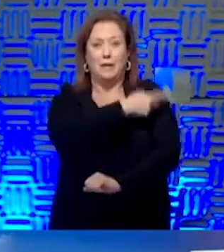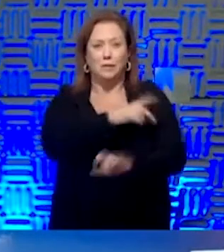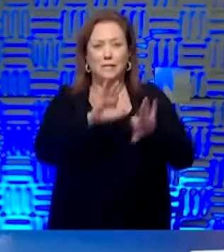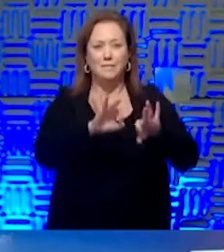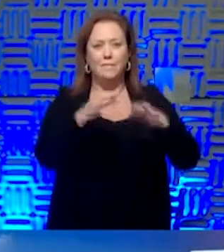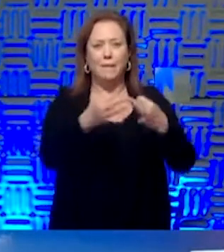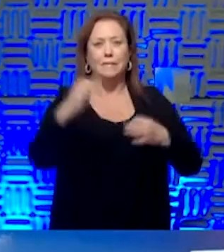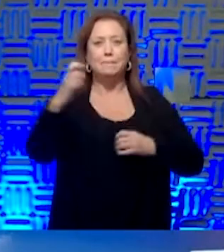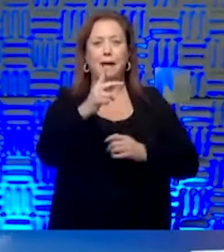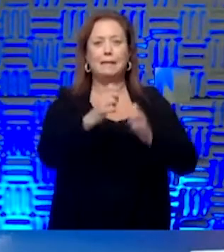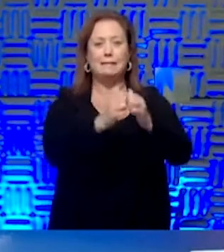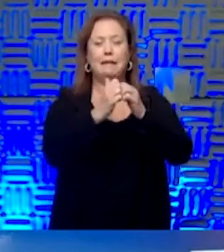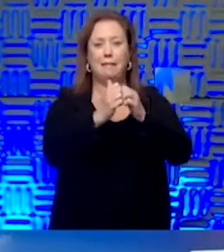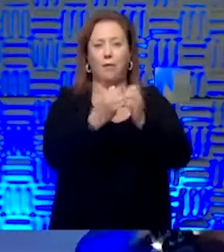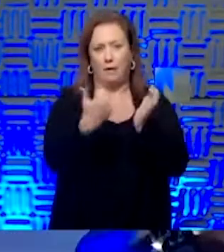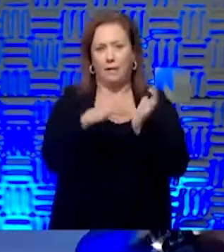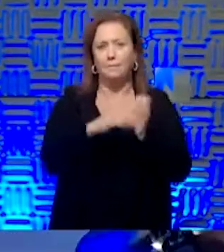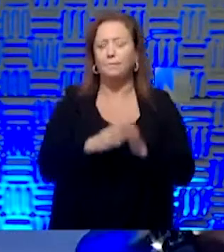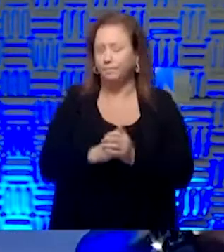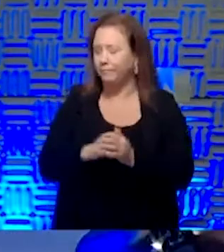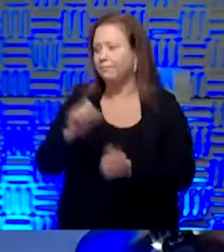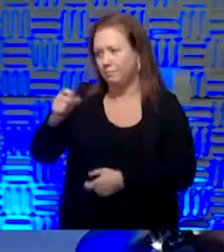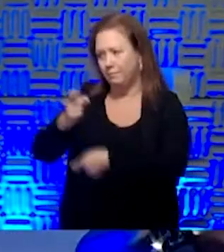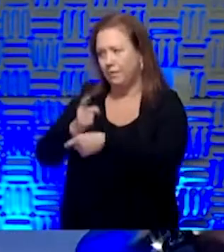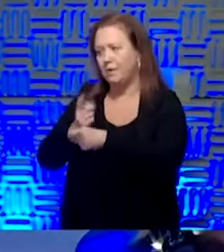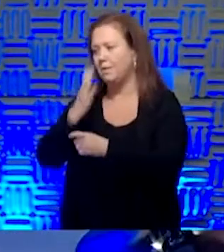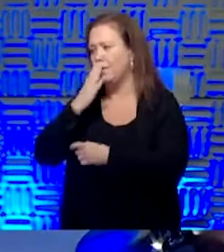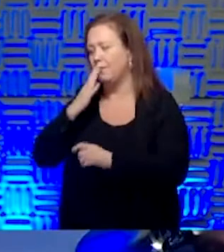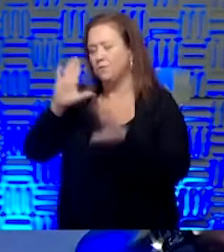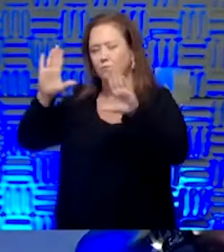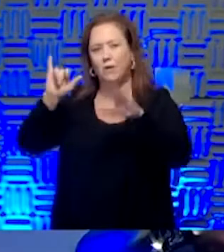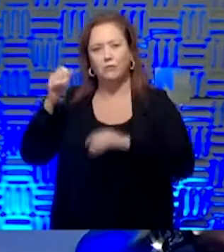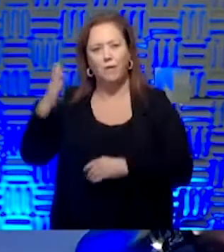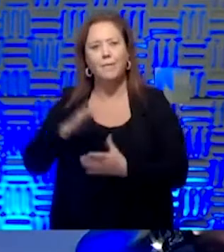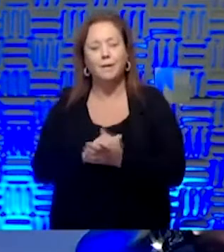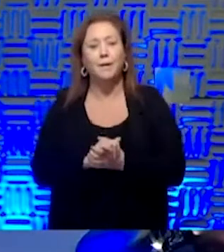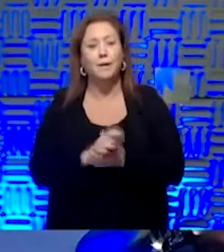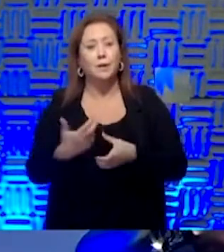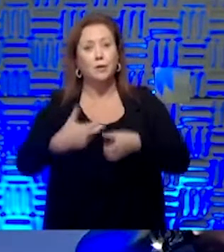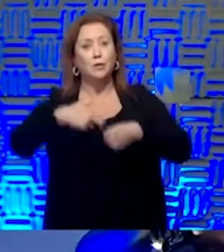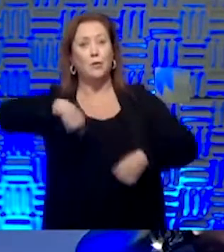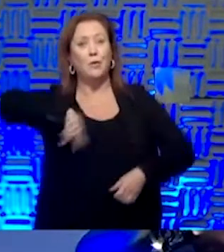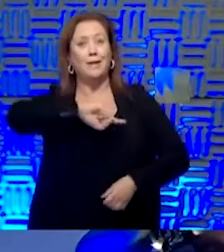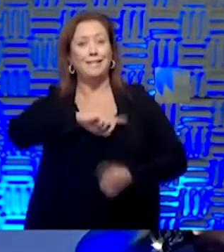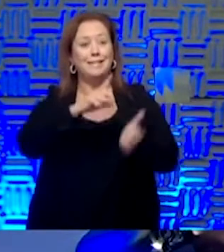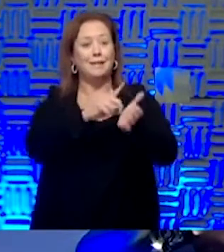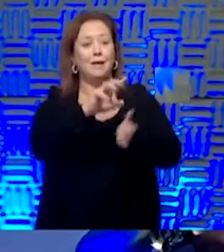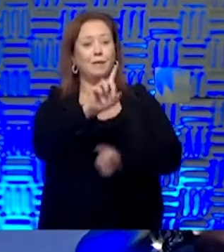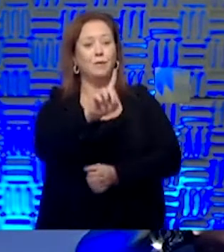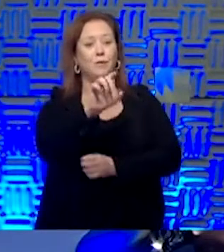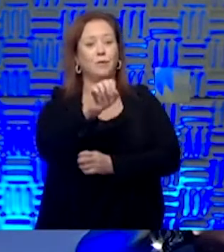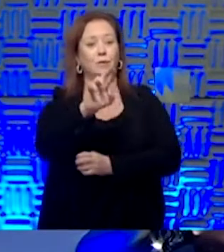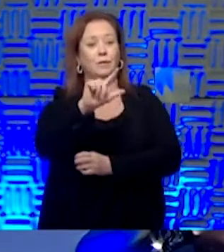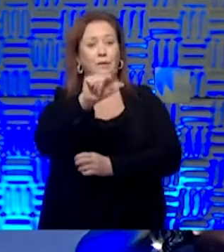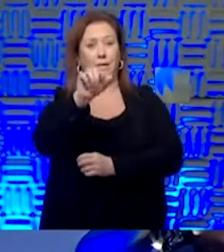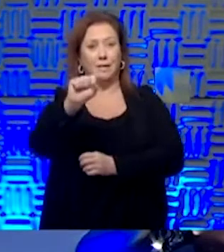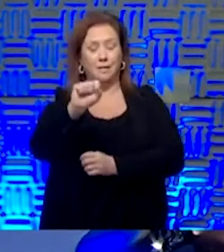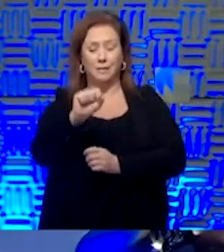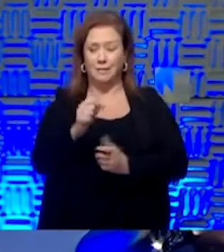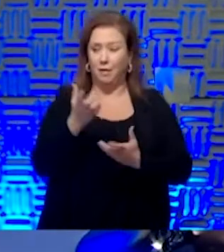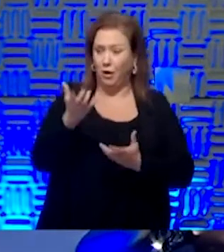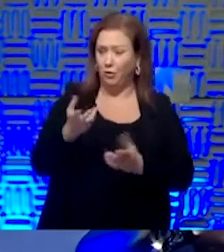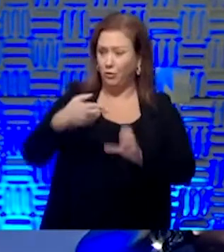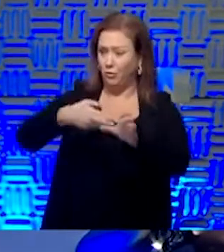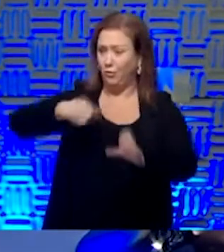families together. Yeah, and done a great job. Thank you very much. I think joining us today is also Mitchell Douglas, who I mentioned a moment ago. Mitchell, are you out